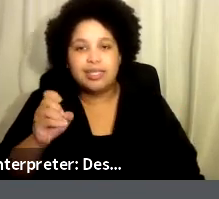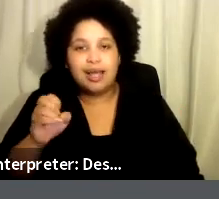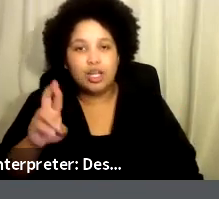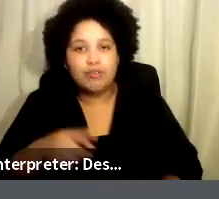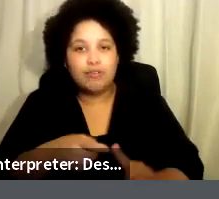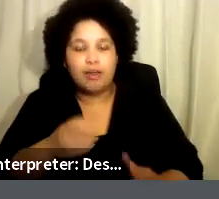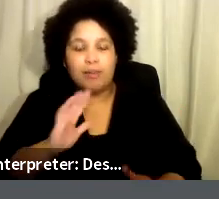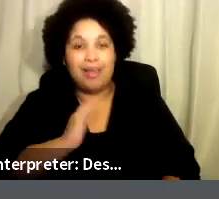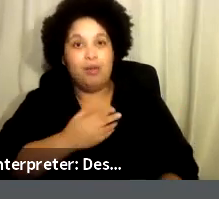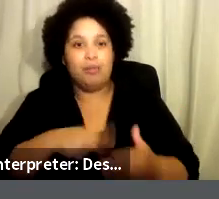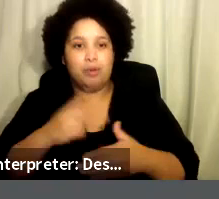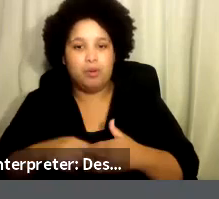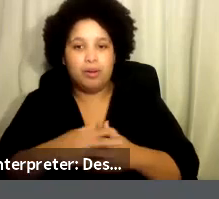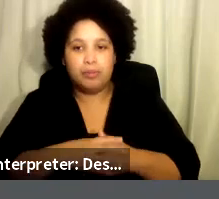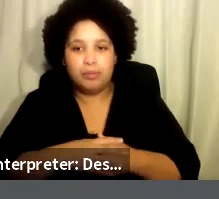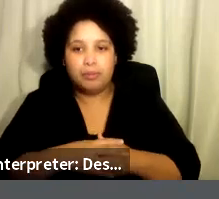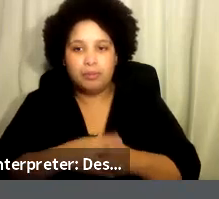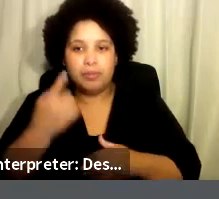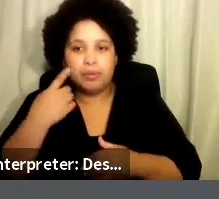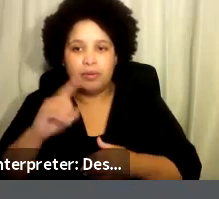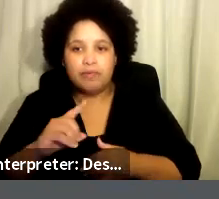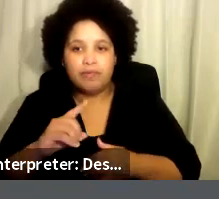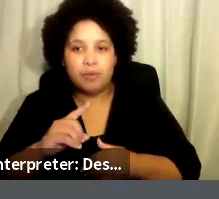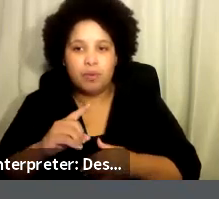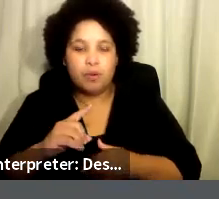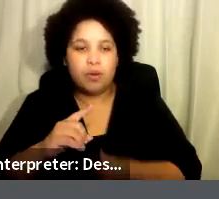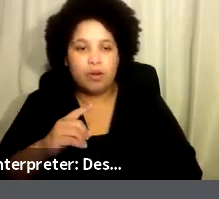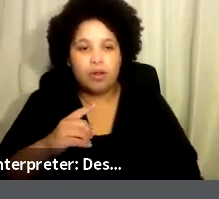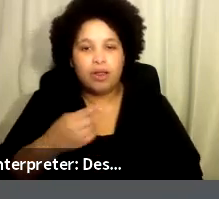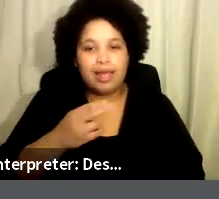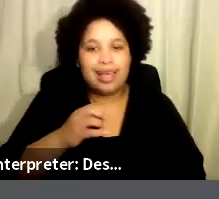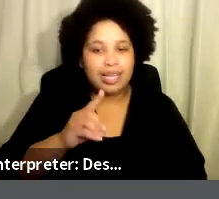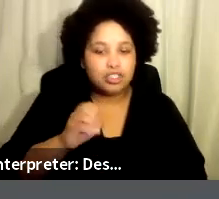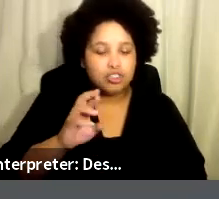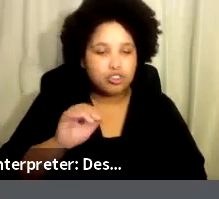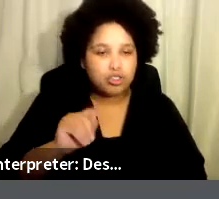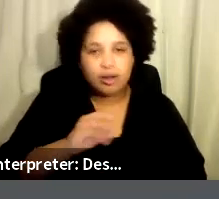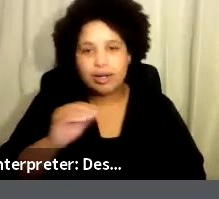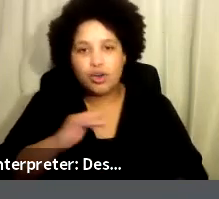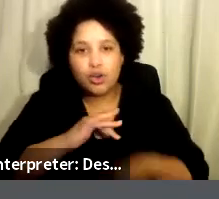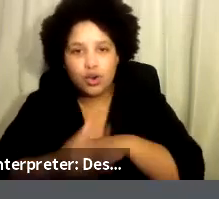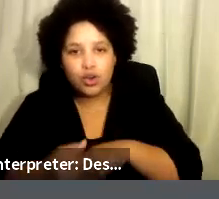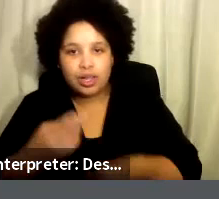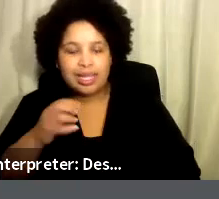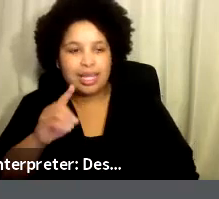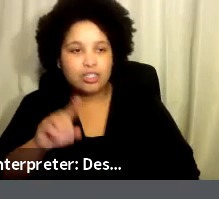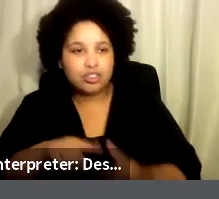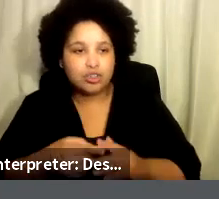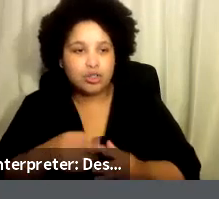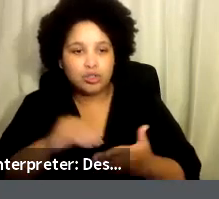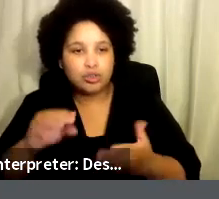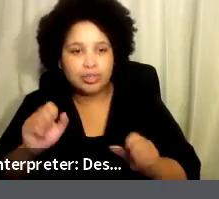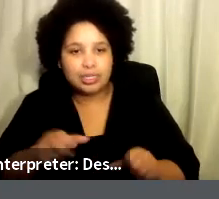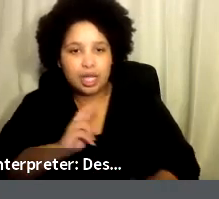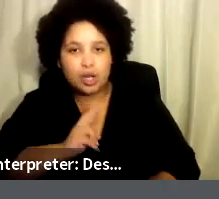then on the other side, for Head Start and early Head Start, students can actually enroll as